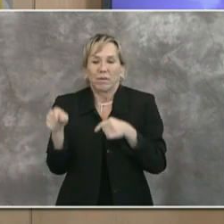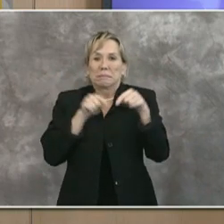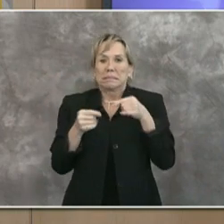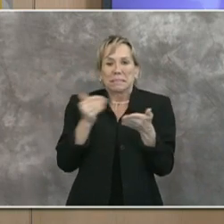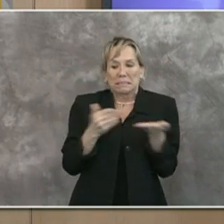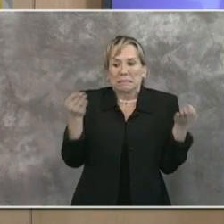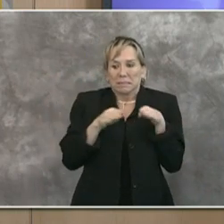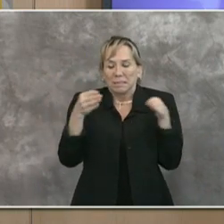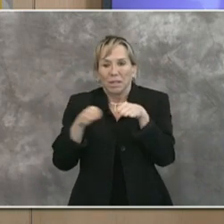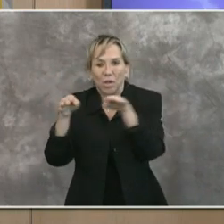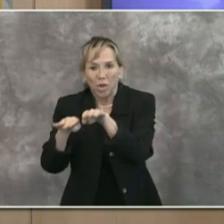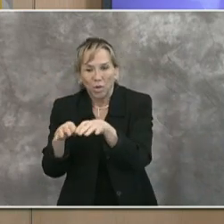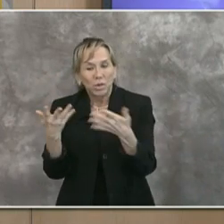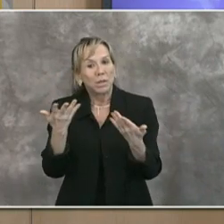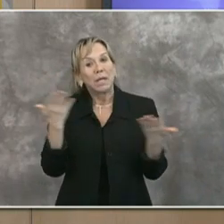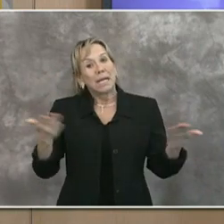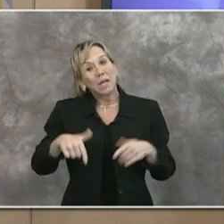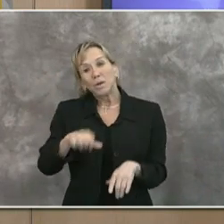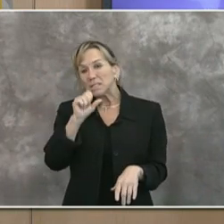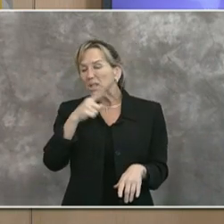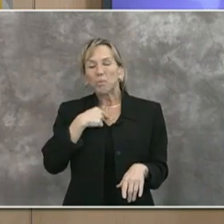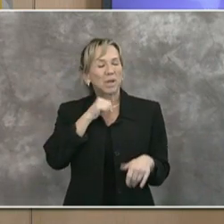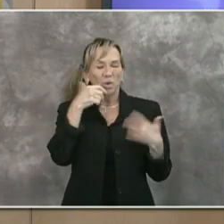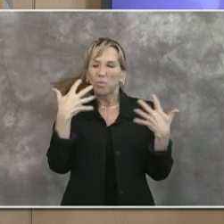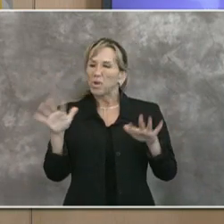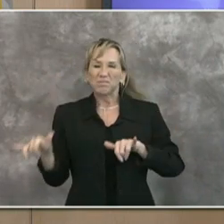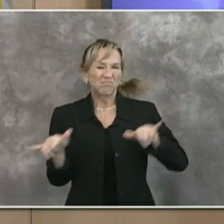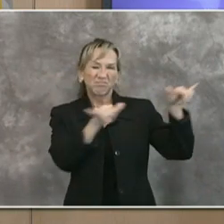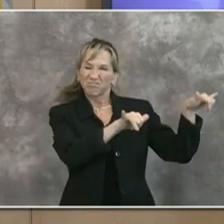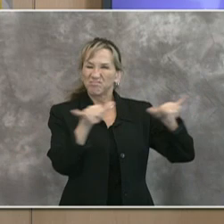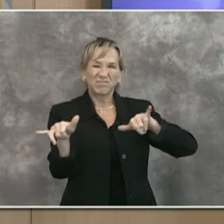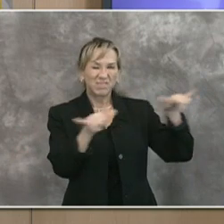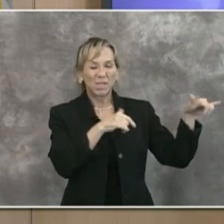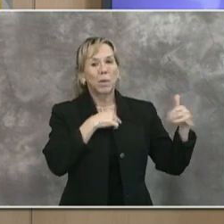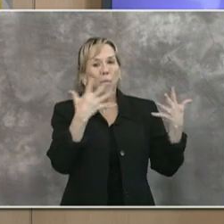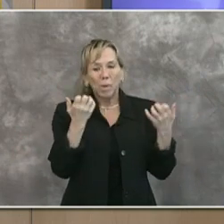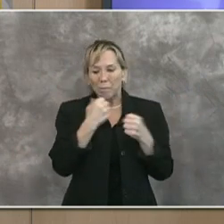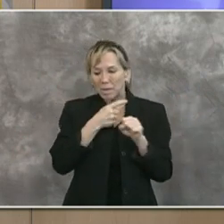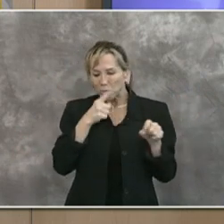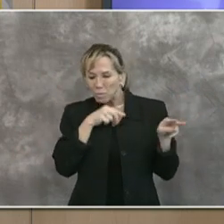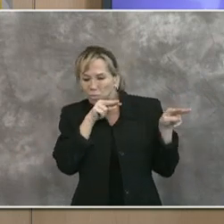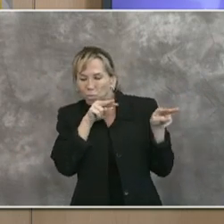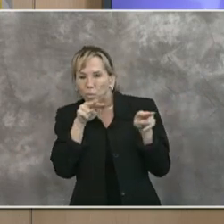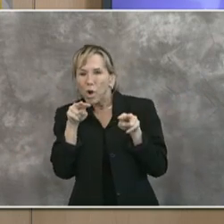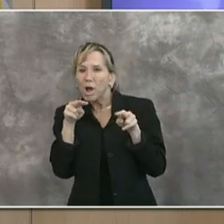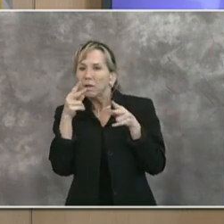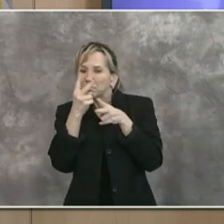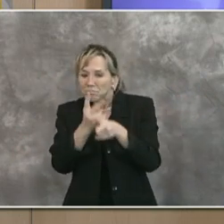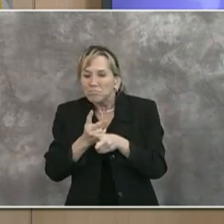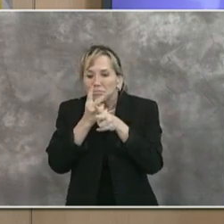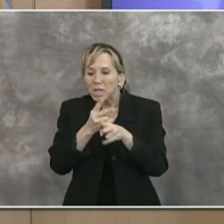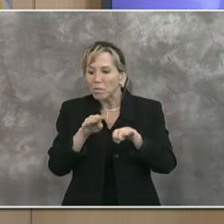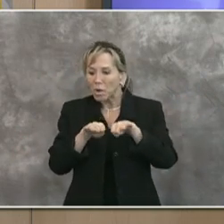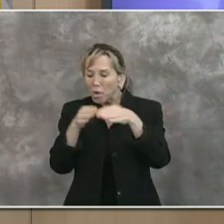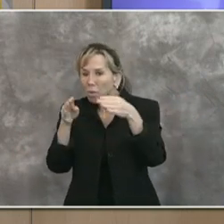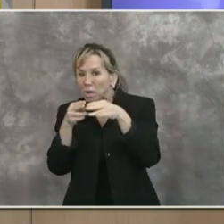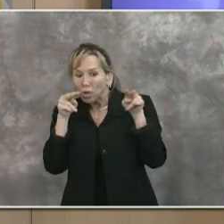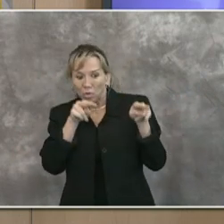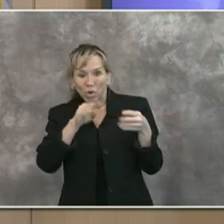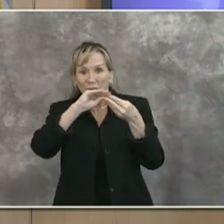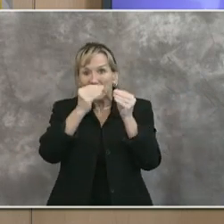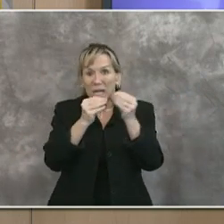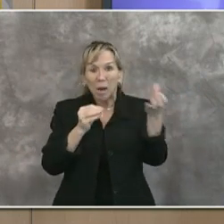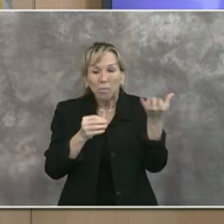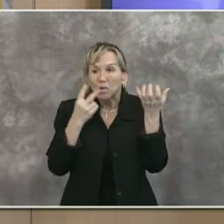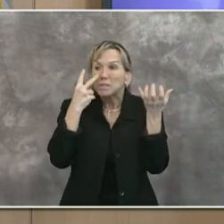want to continue to move forward. We want to do it thoughtfully. We want to do it based on the science, the evidence, the hospital system